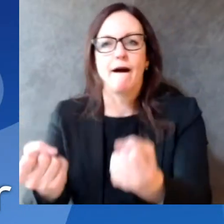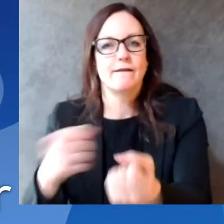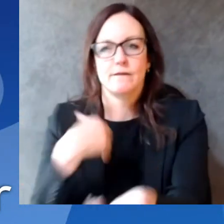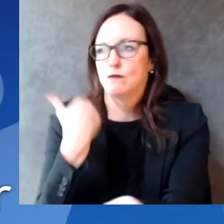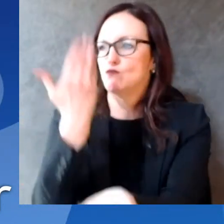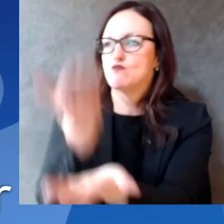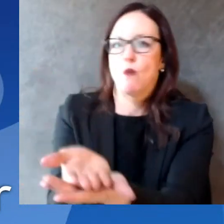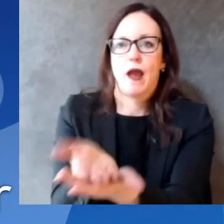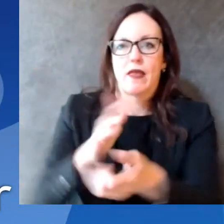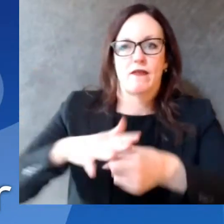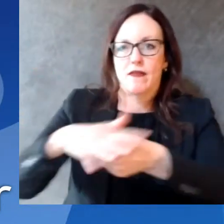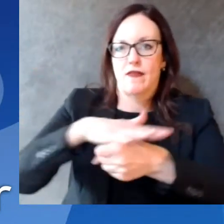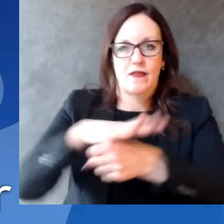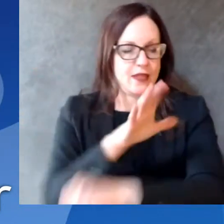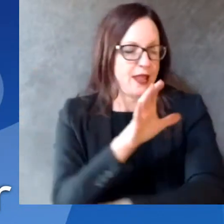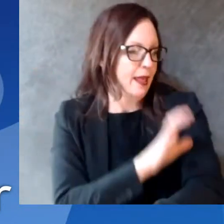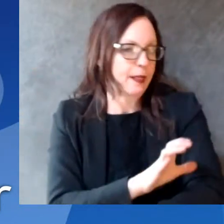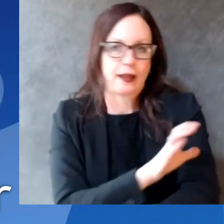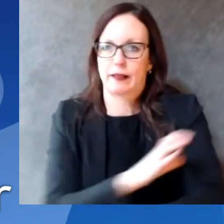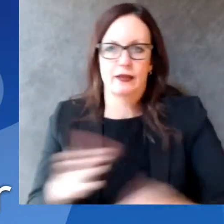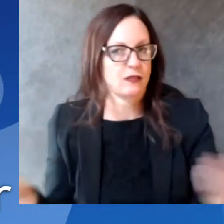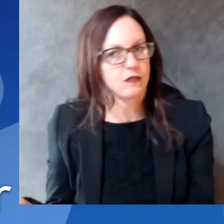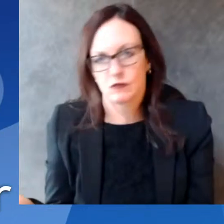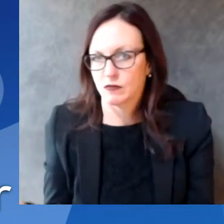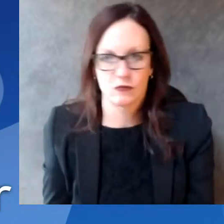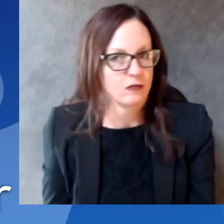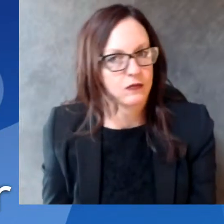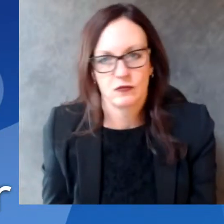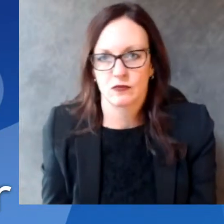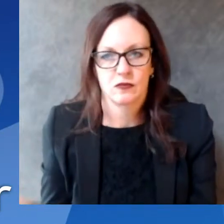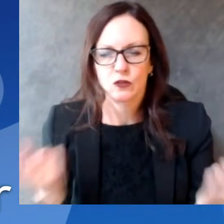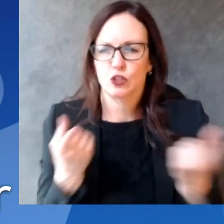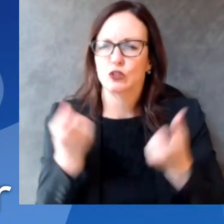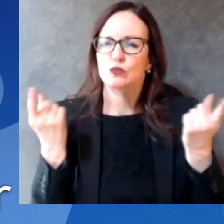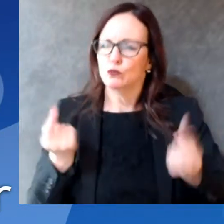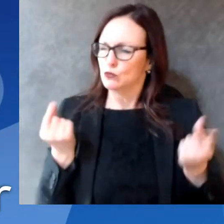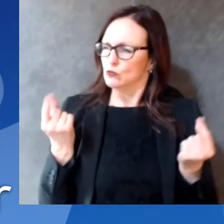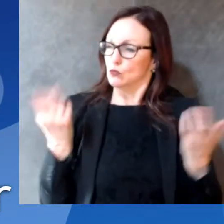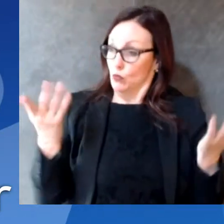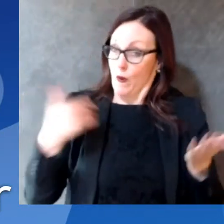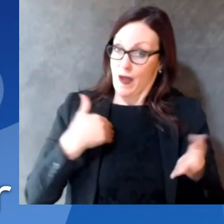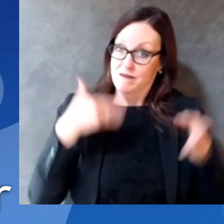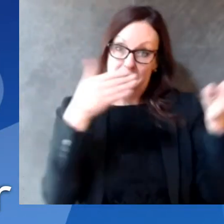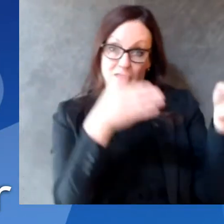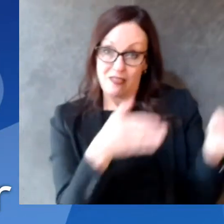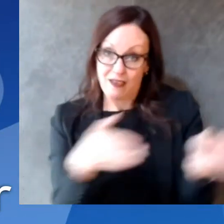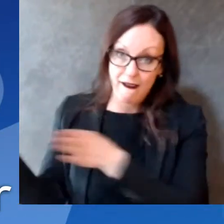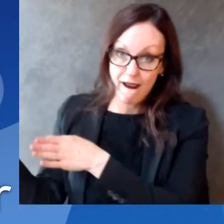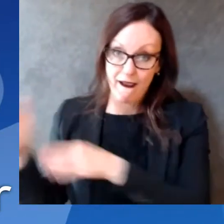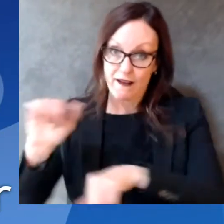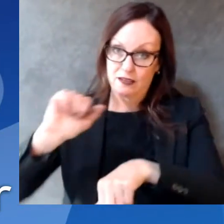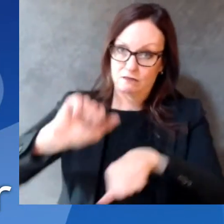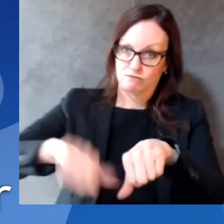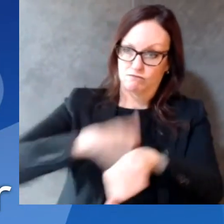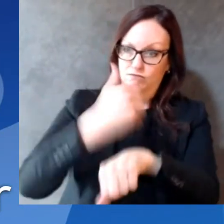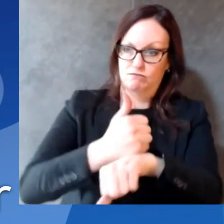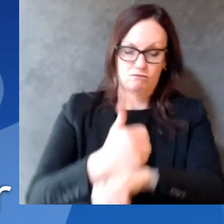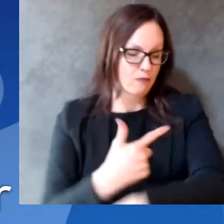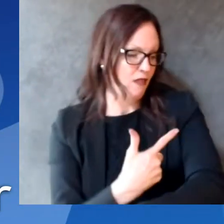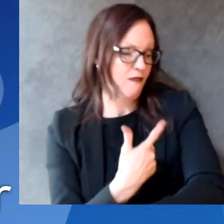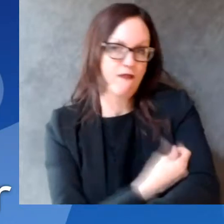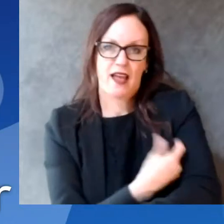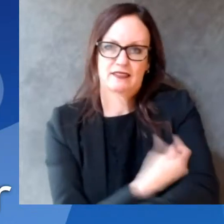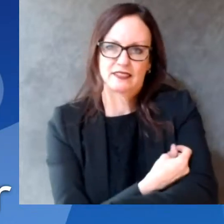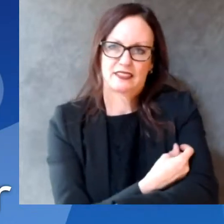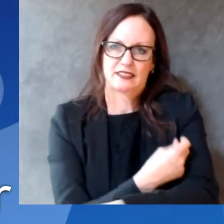Yeah, anytime we're doing a vaccine for a large population of children, we're going to look at multiple avenues for